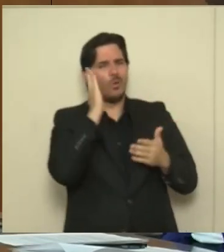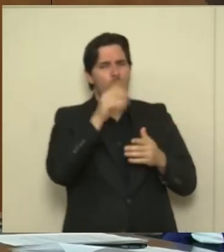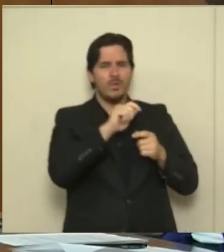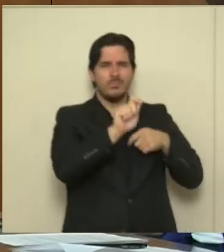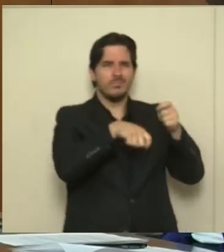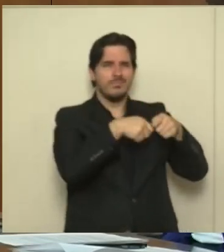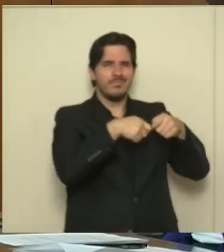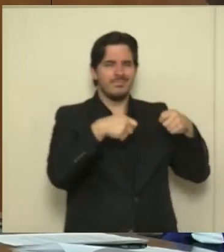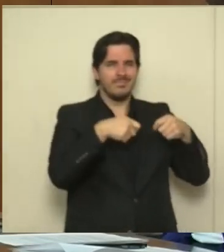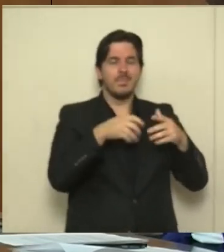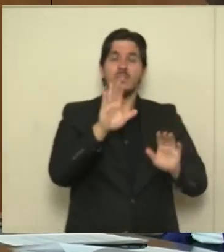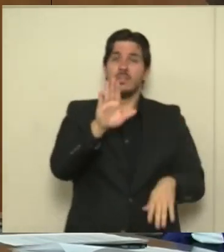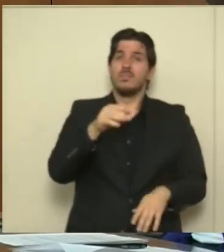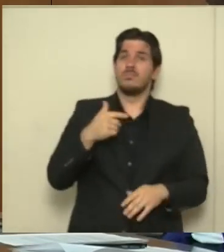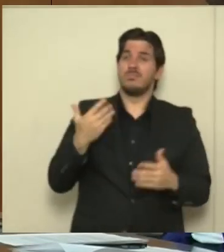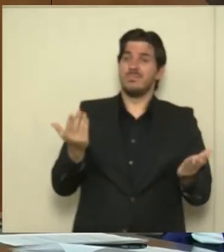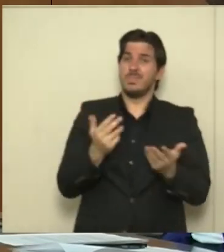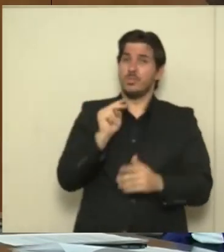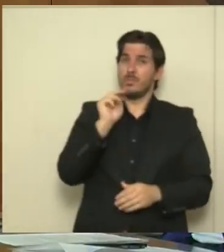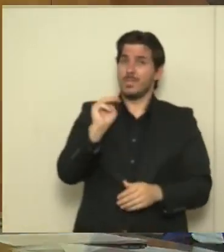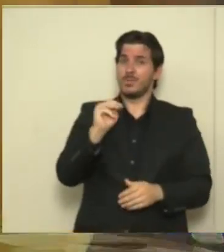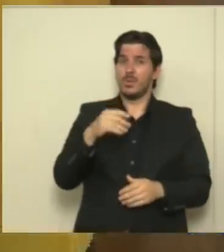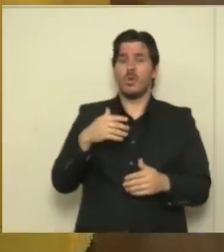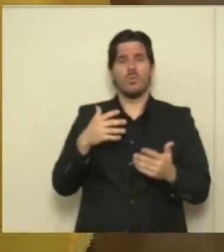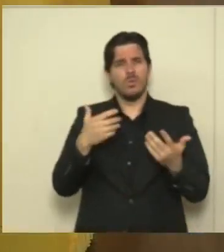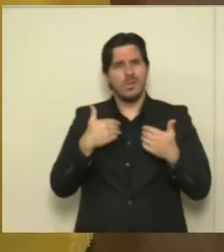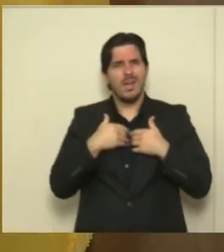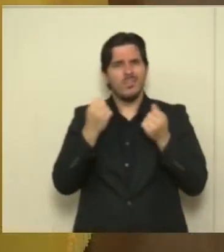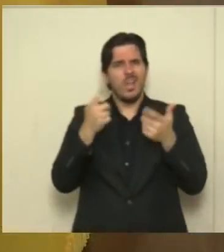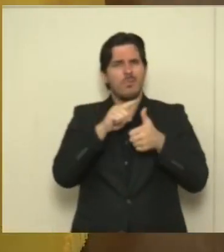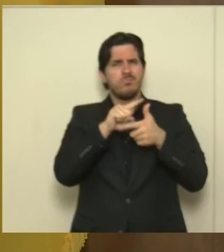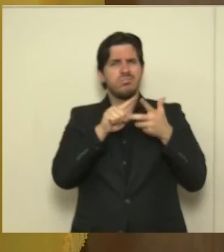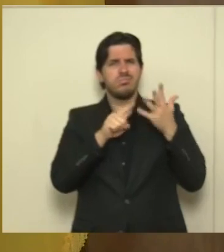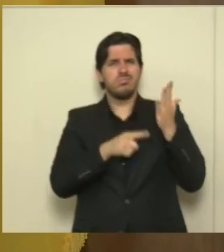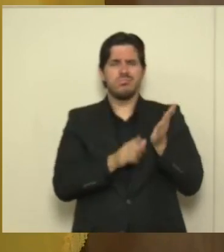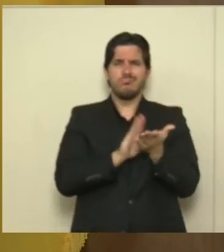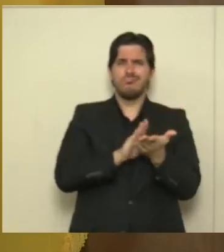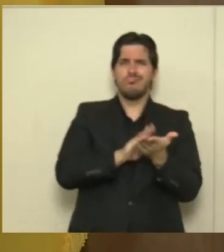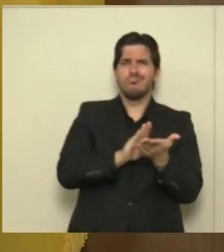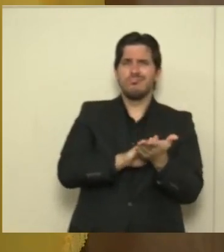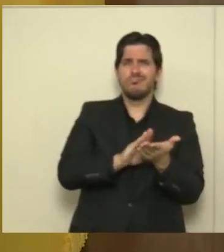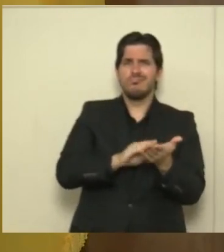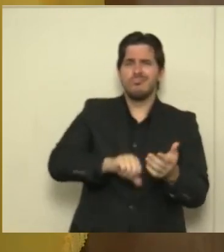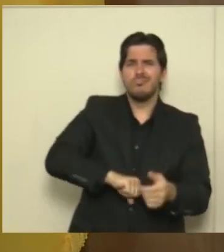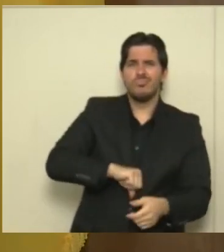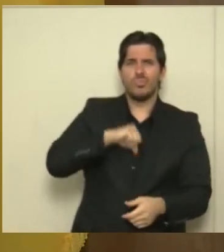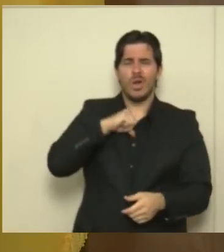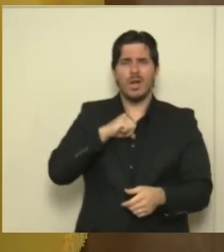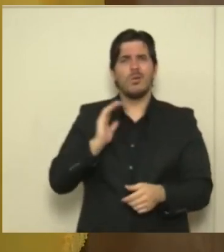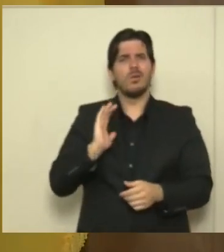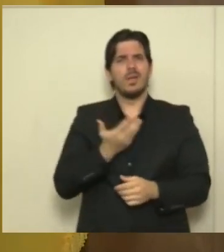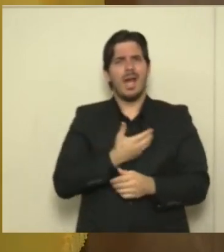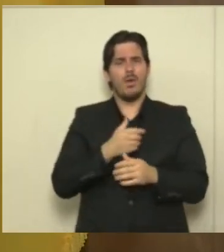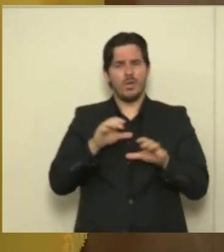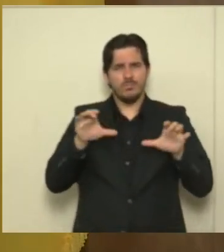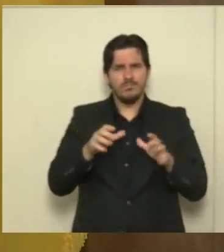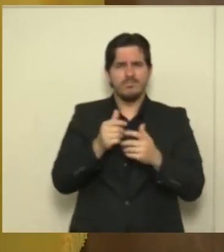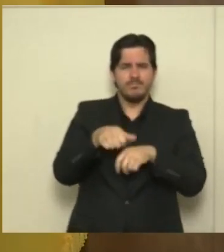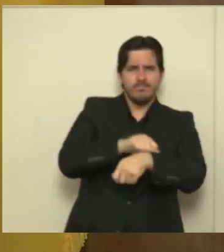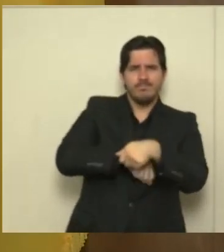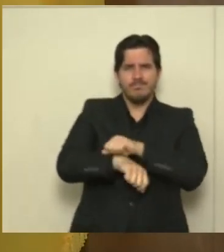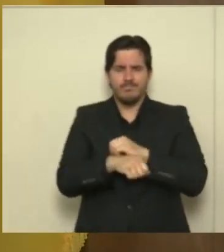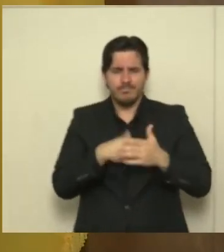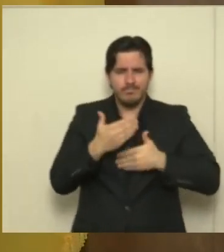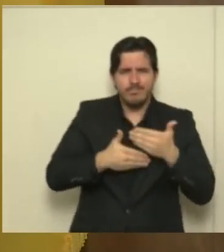have a lot to be proud of in the state of New Mexico and our safe, credible, proactive approach to voting outside